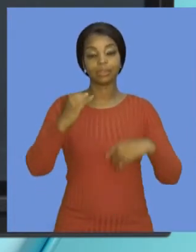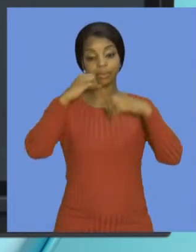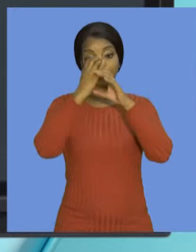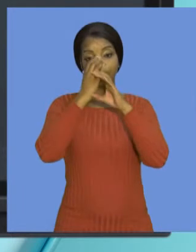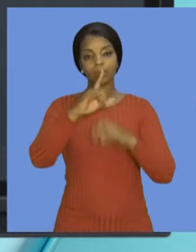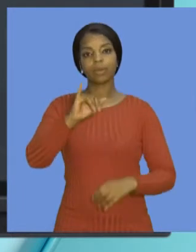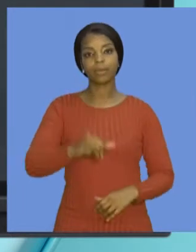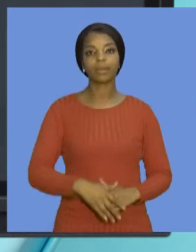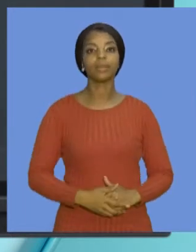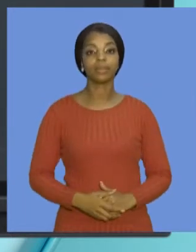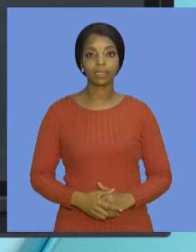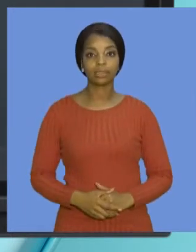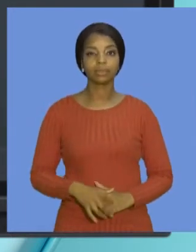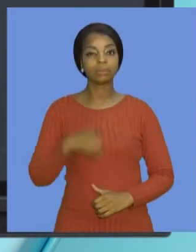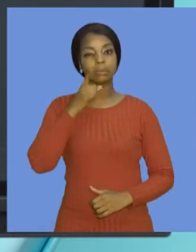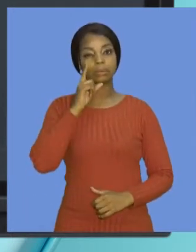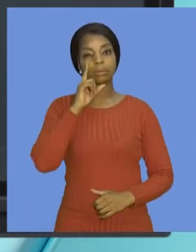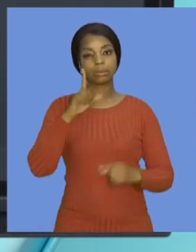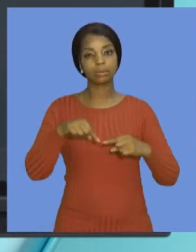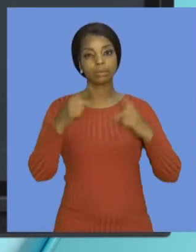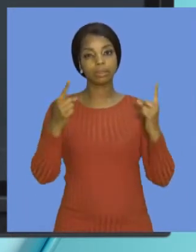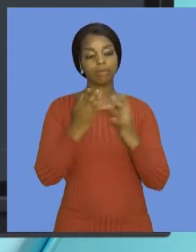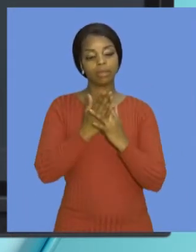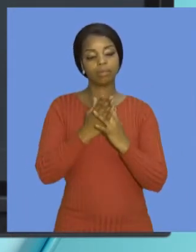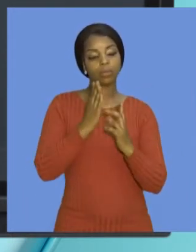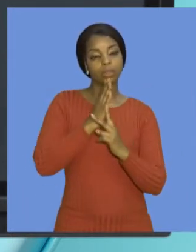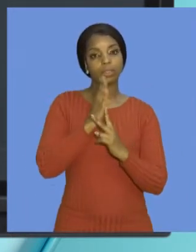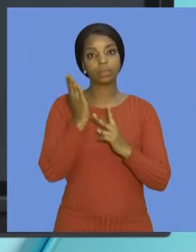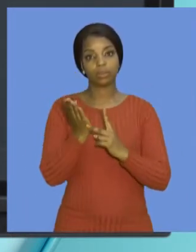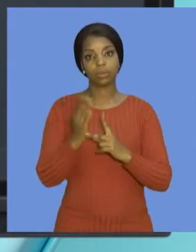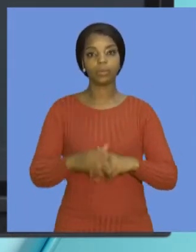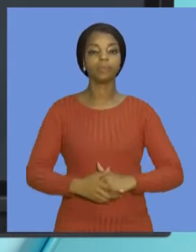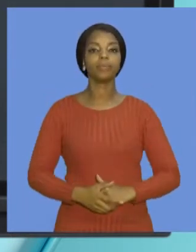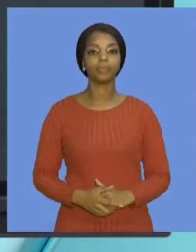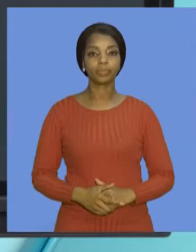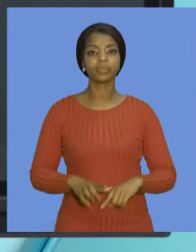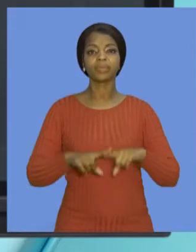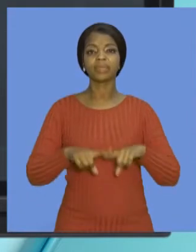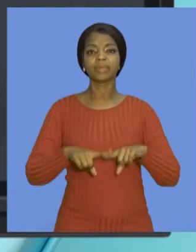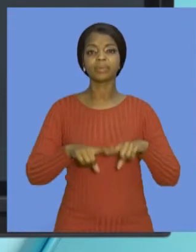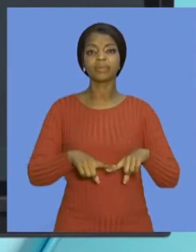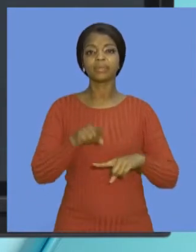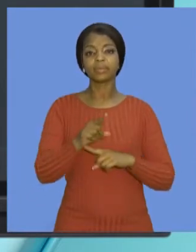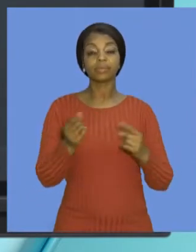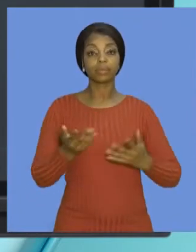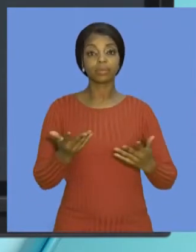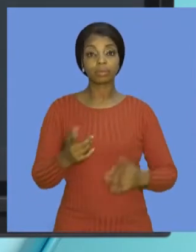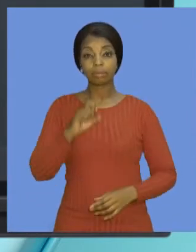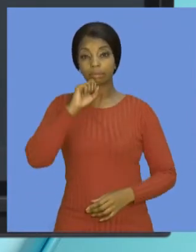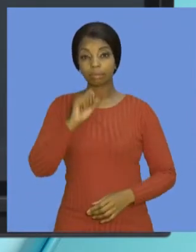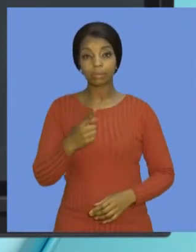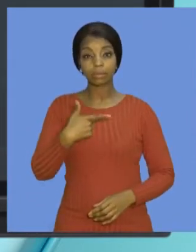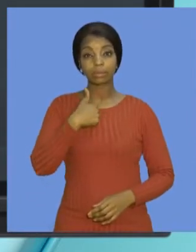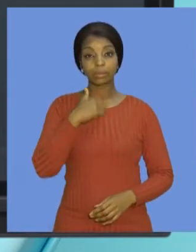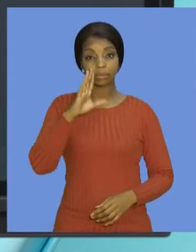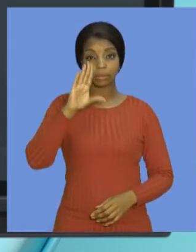look at the differences between the two, depending on what your needs are. Hence, my very first question is, have you ever thought